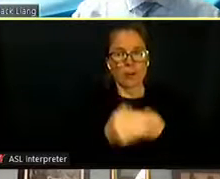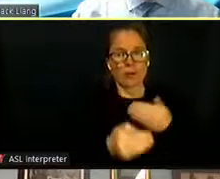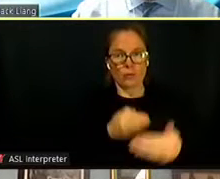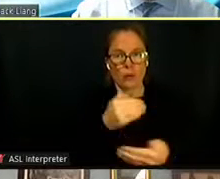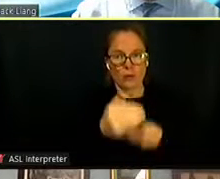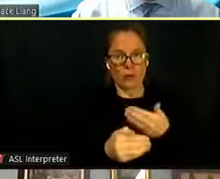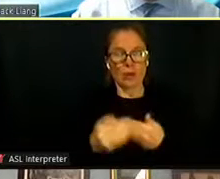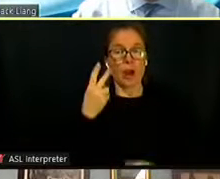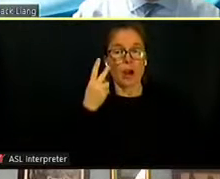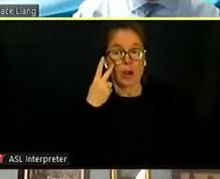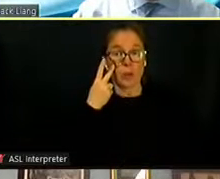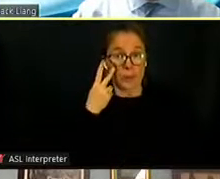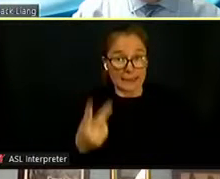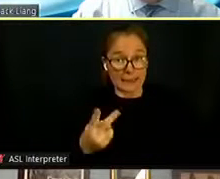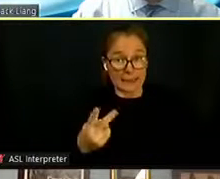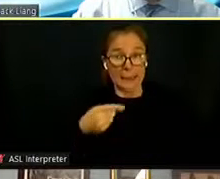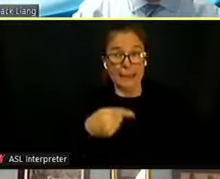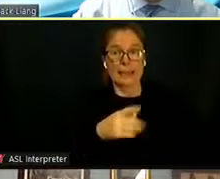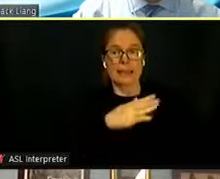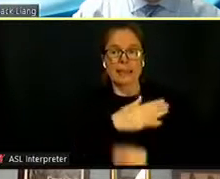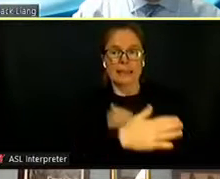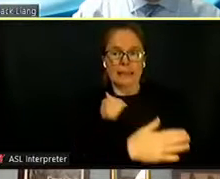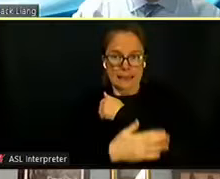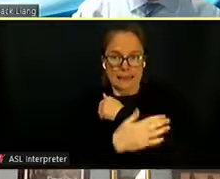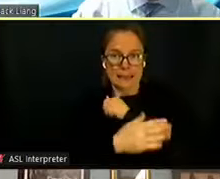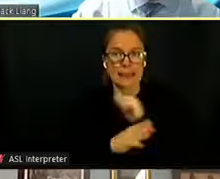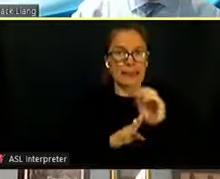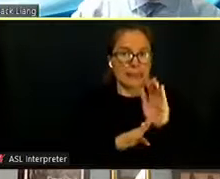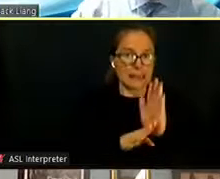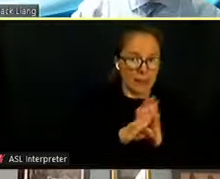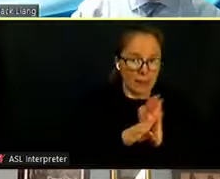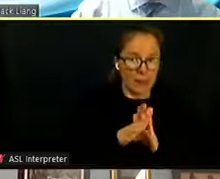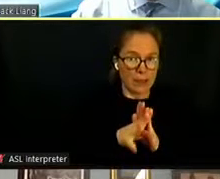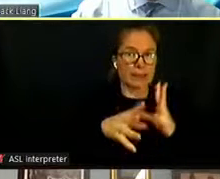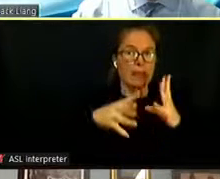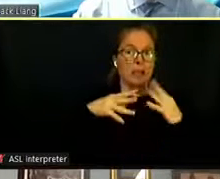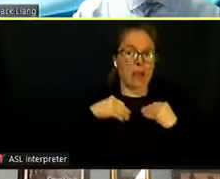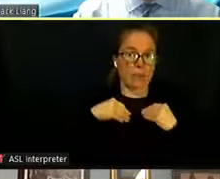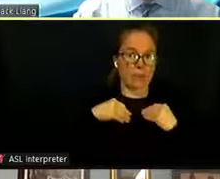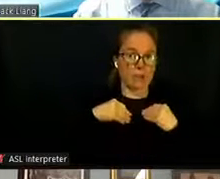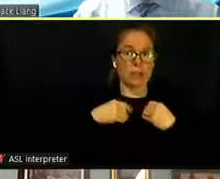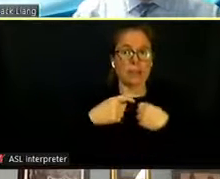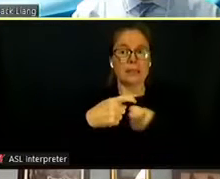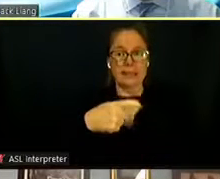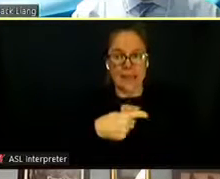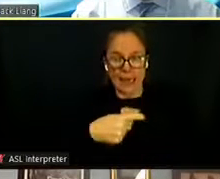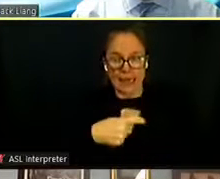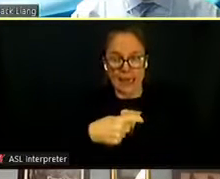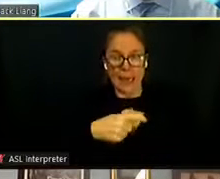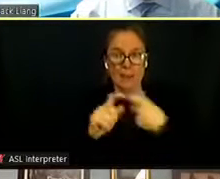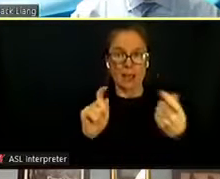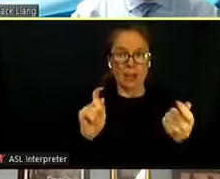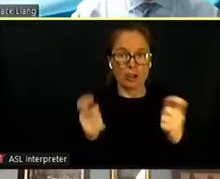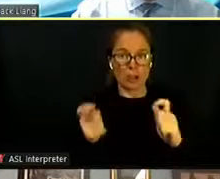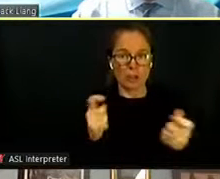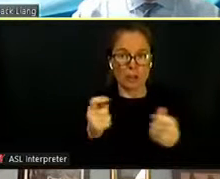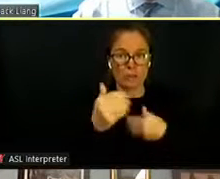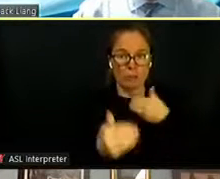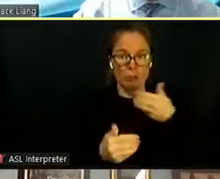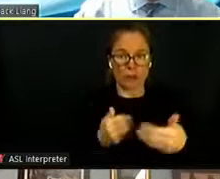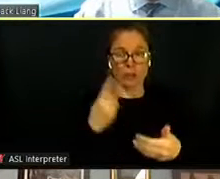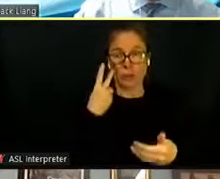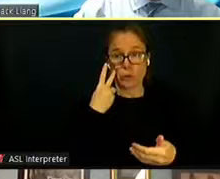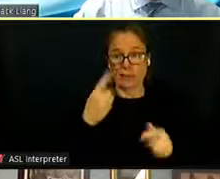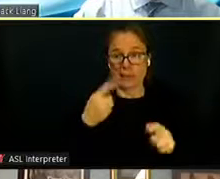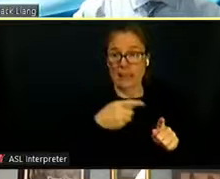provides you the county's budget development, adoption season, as well as a couple of the budget adjustment processes. So